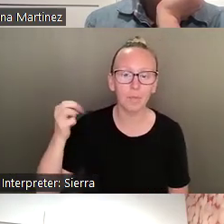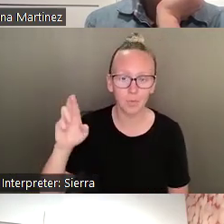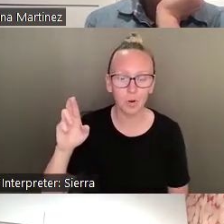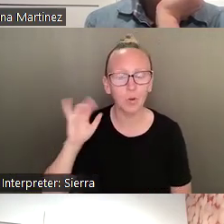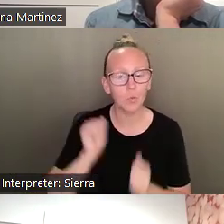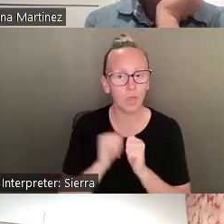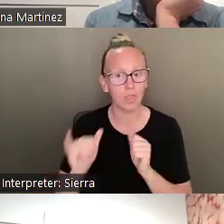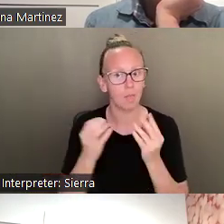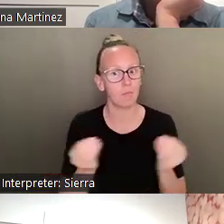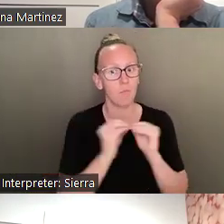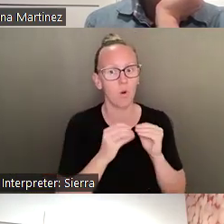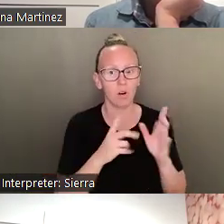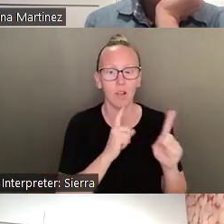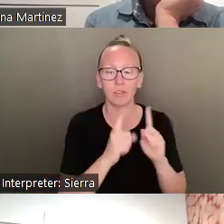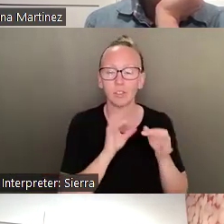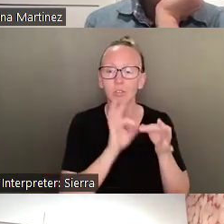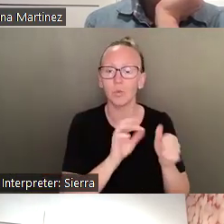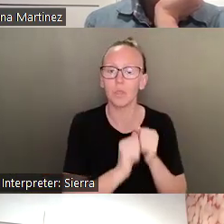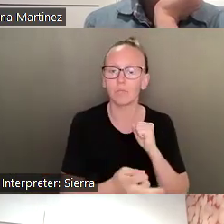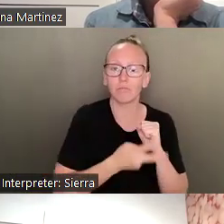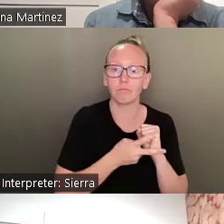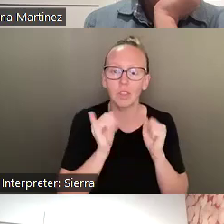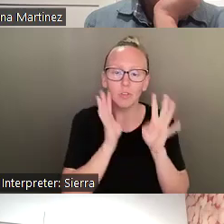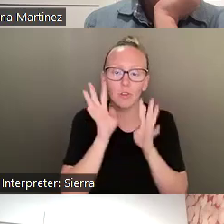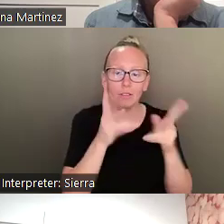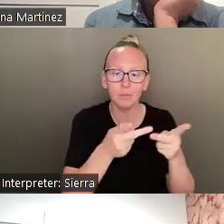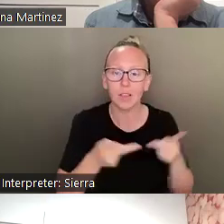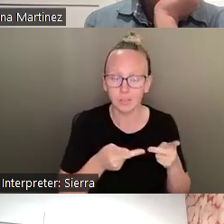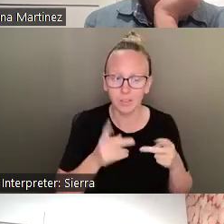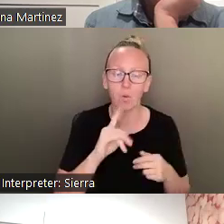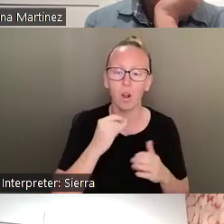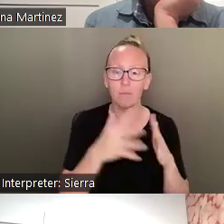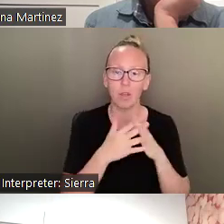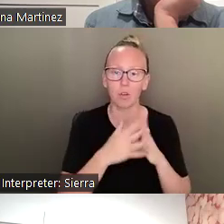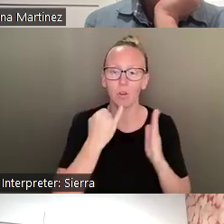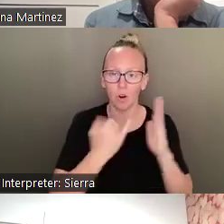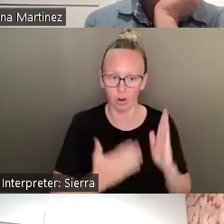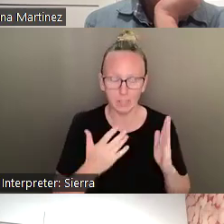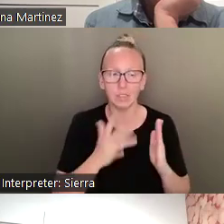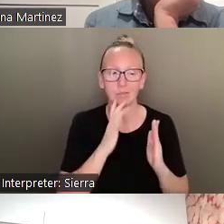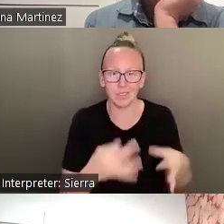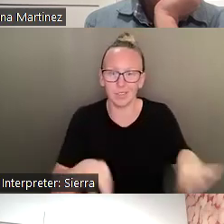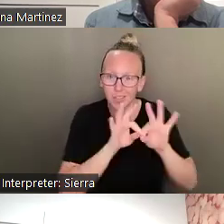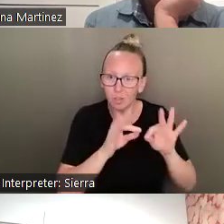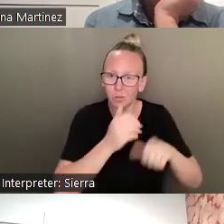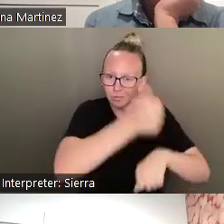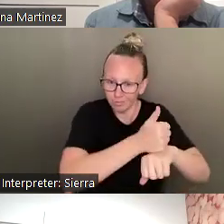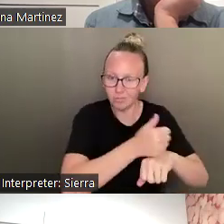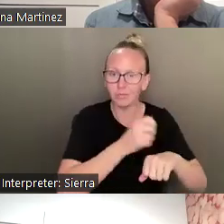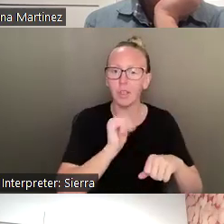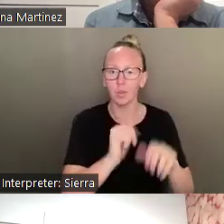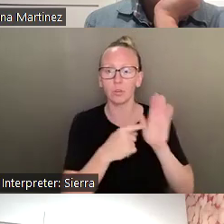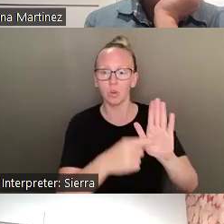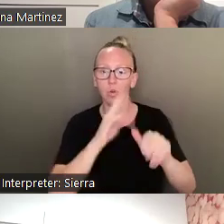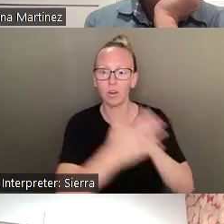preserving the creative spaces of American artists as essential landmarks of the nation's cultural heritage